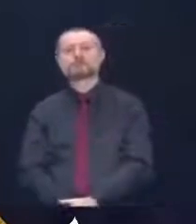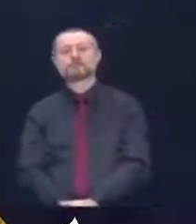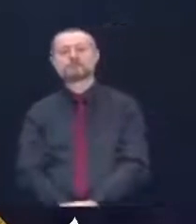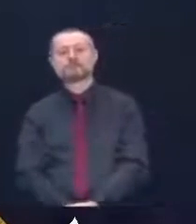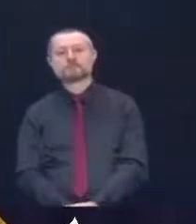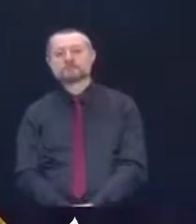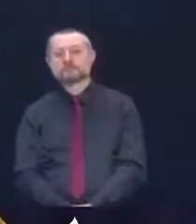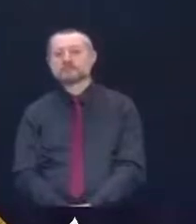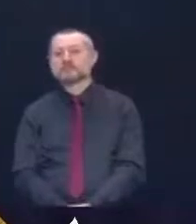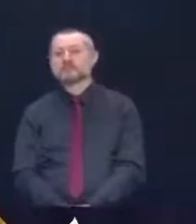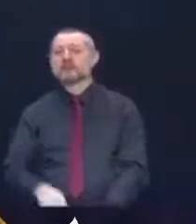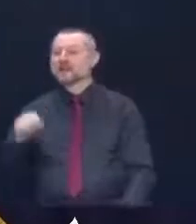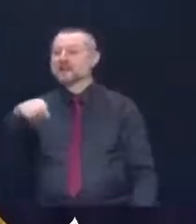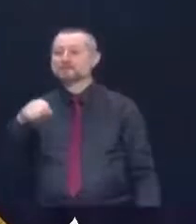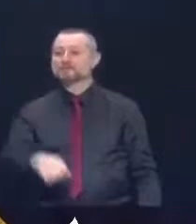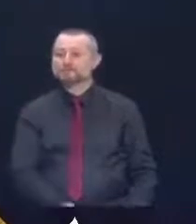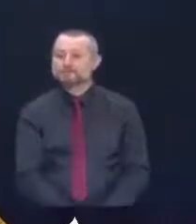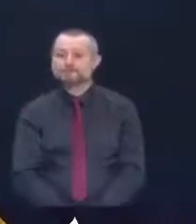Yes.